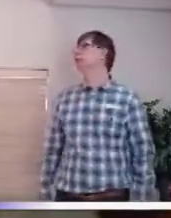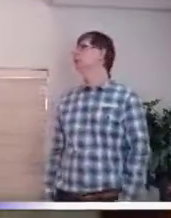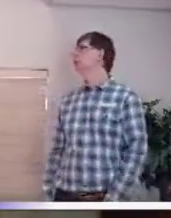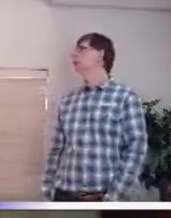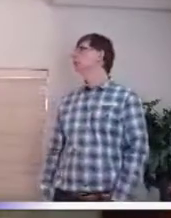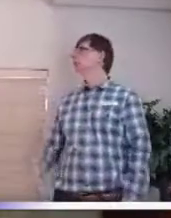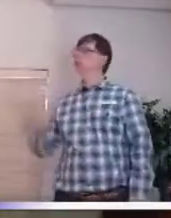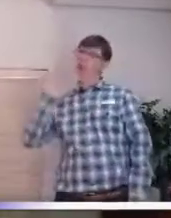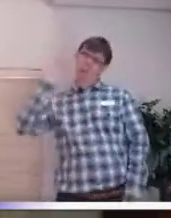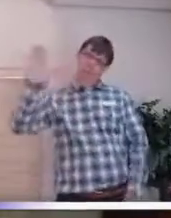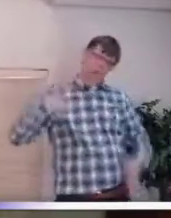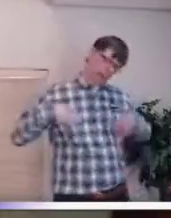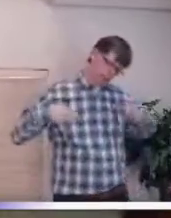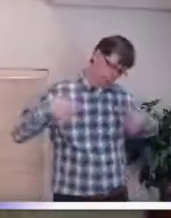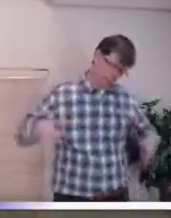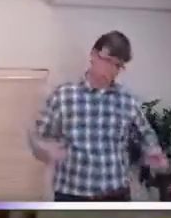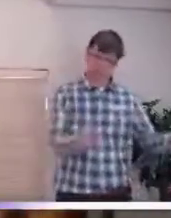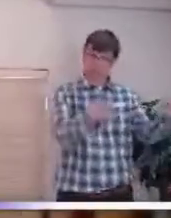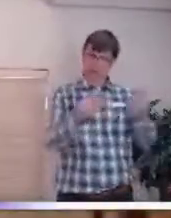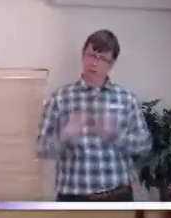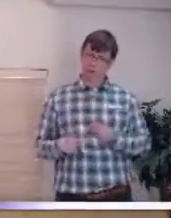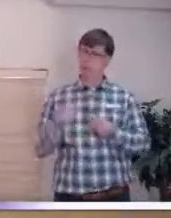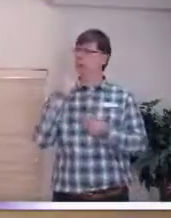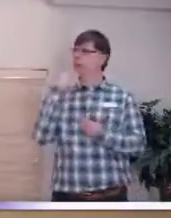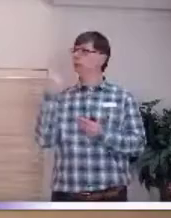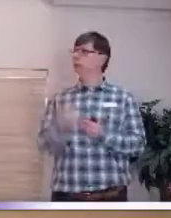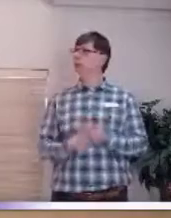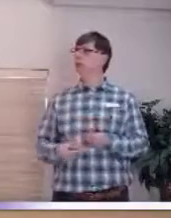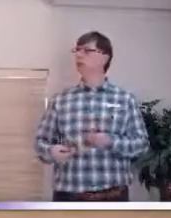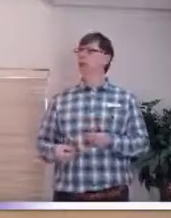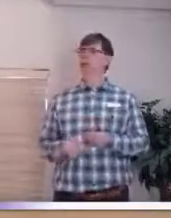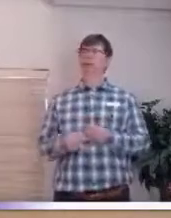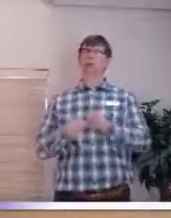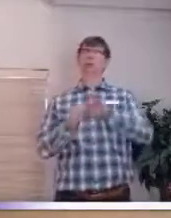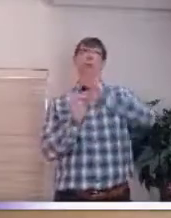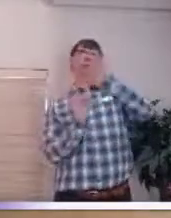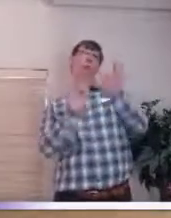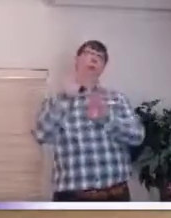That's that feeling that we get to have. It's that oozy,